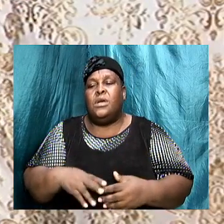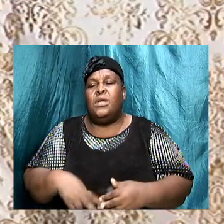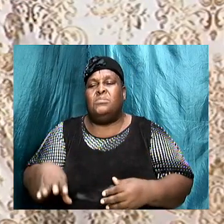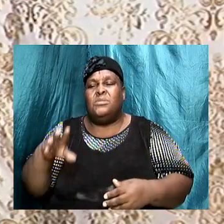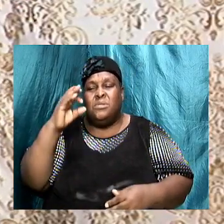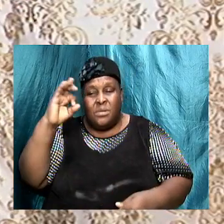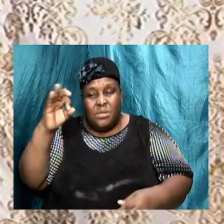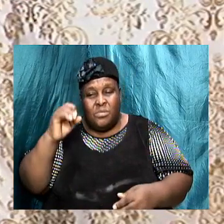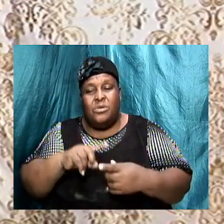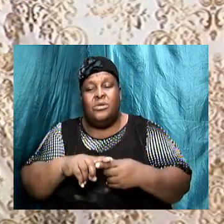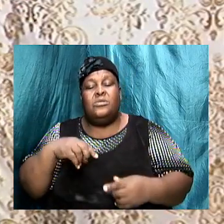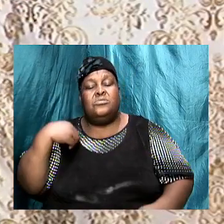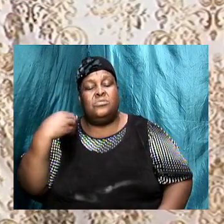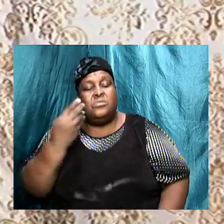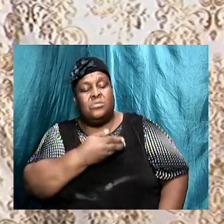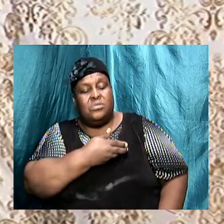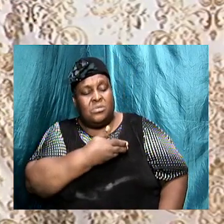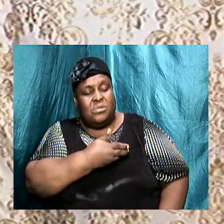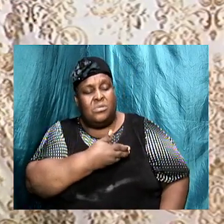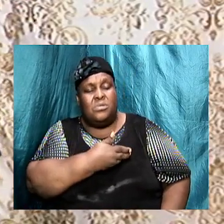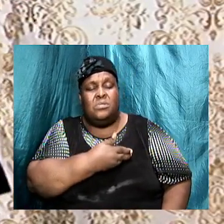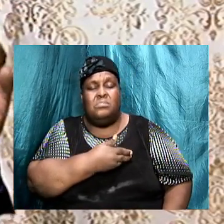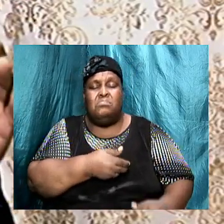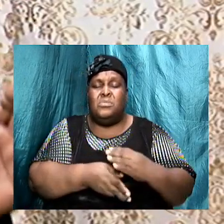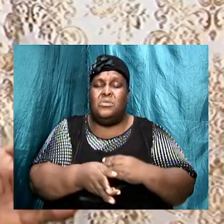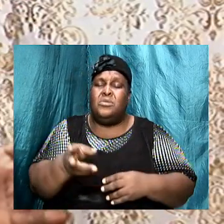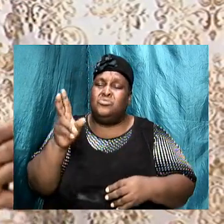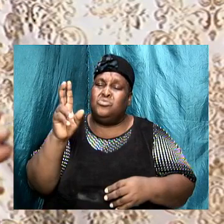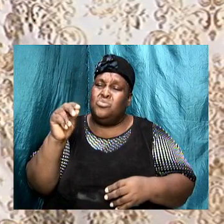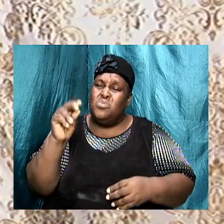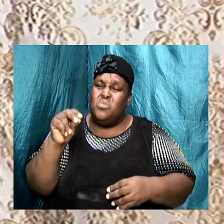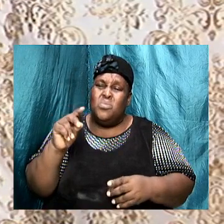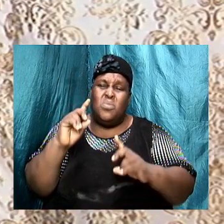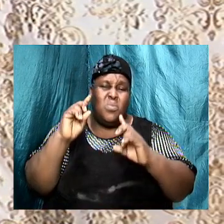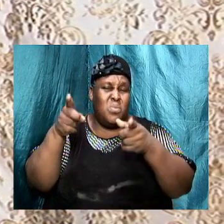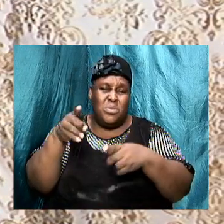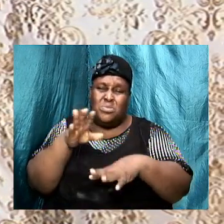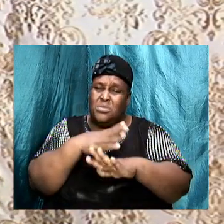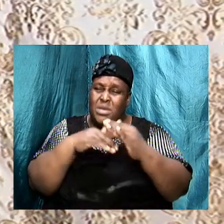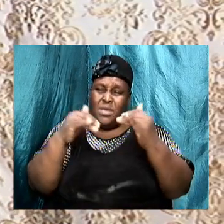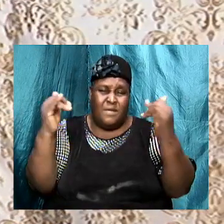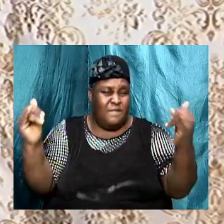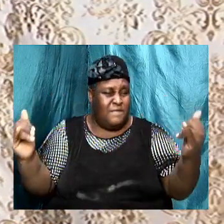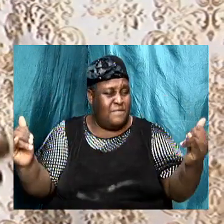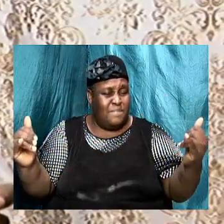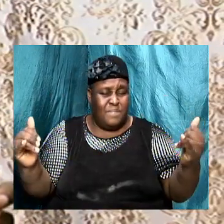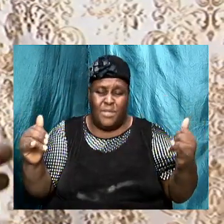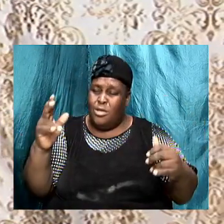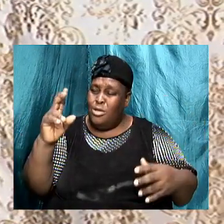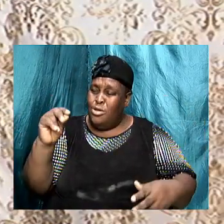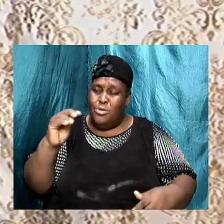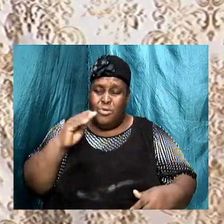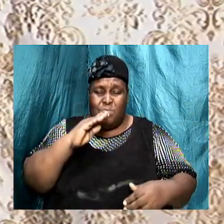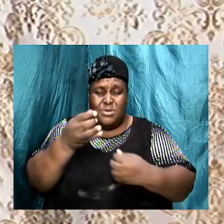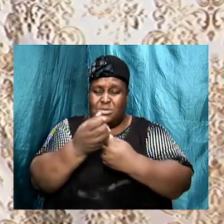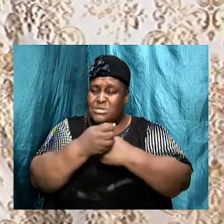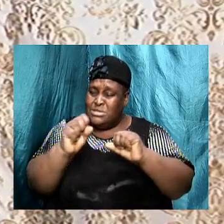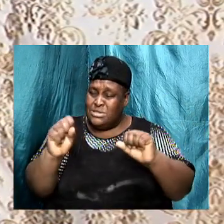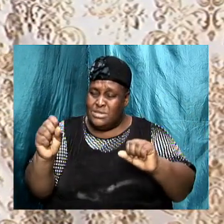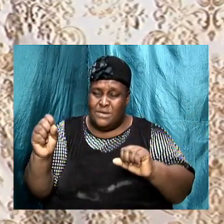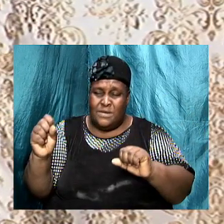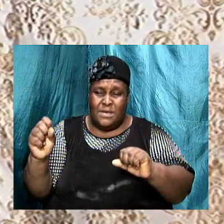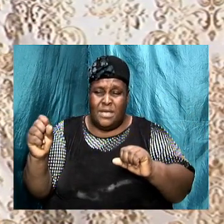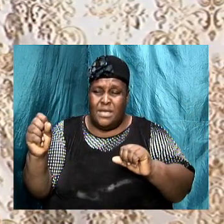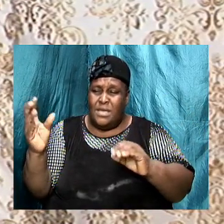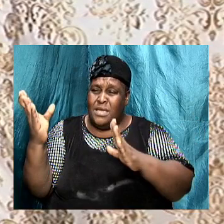I want you to know that there is no getting to heaven. There is no being saved except